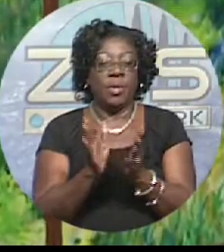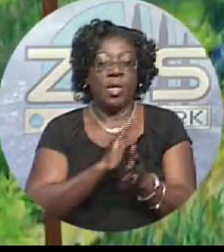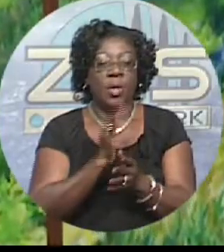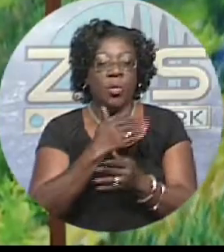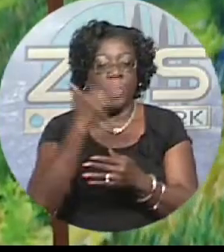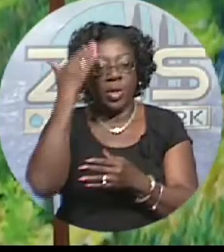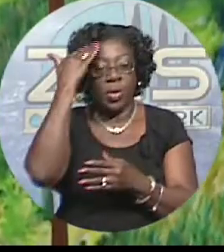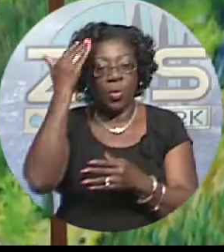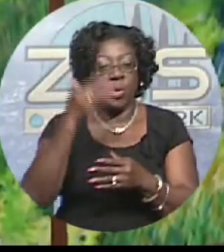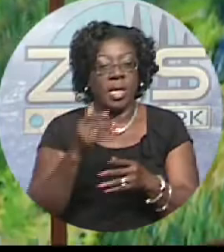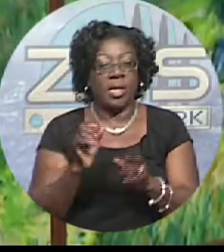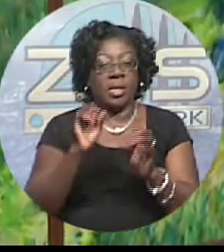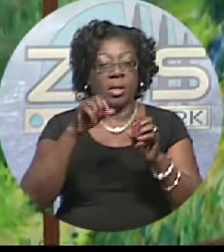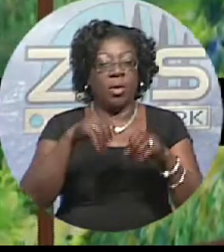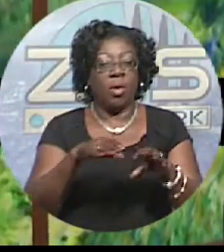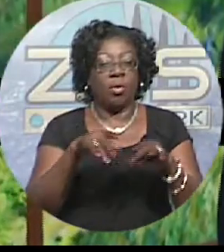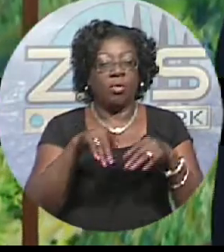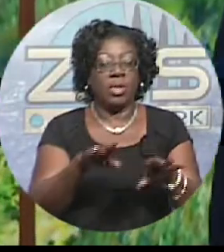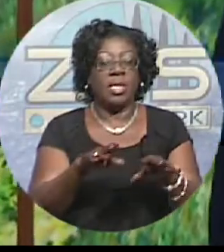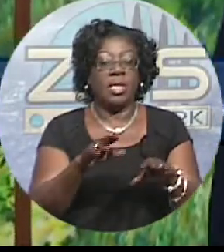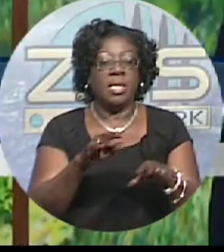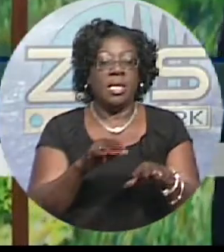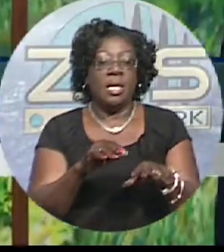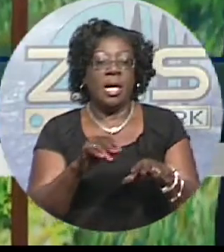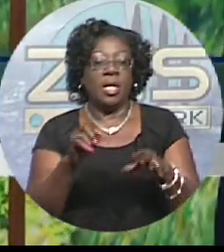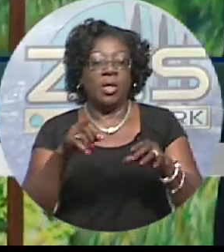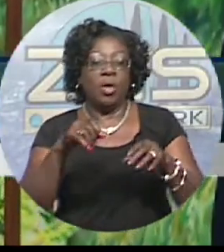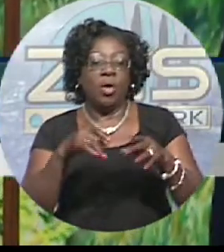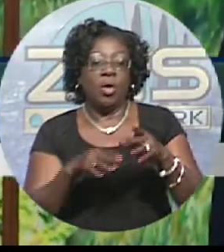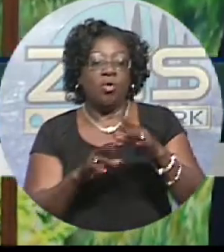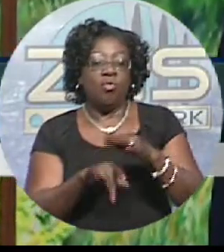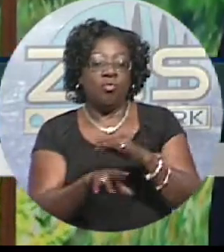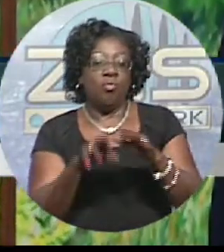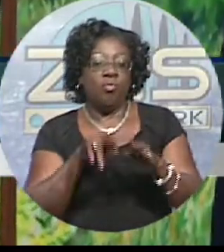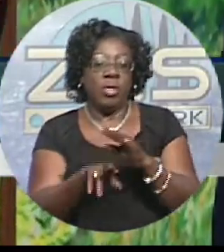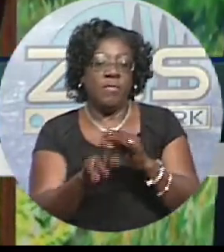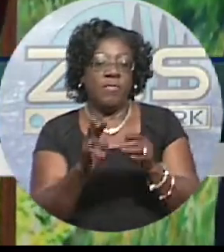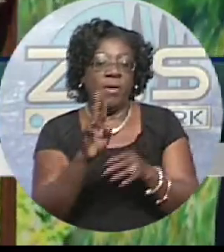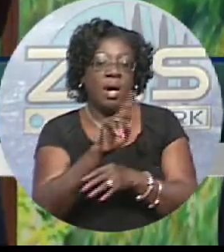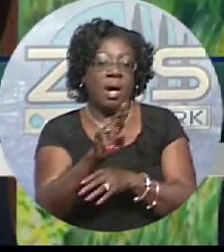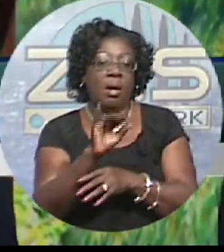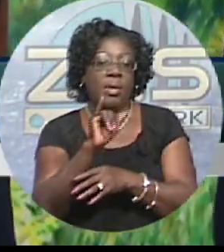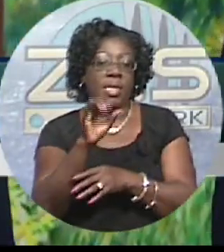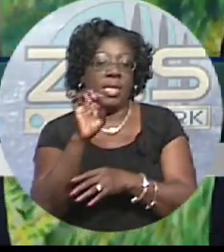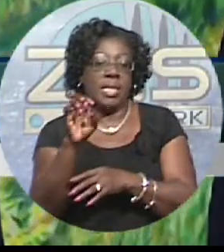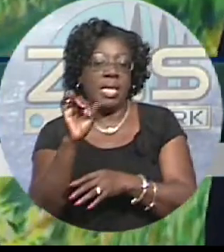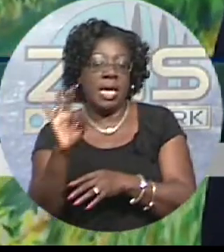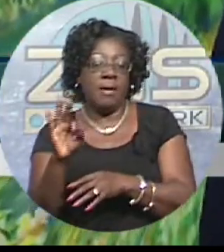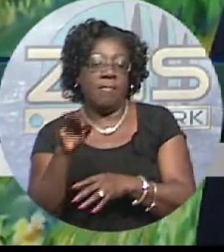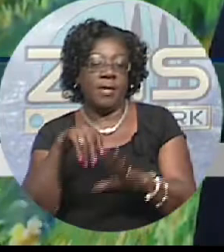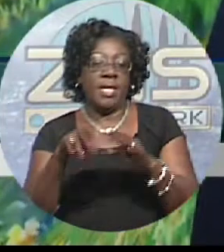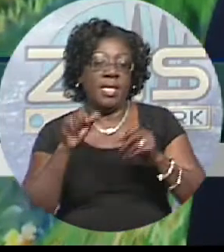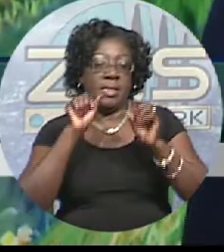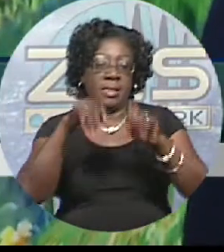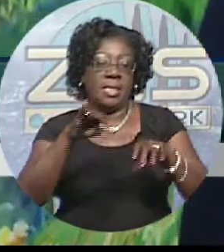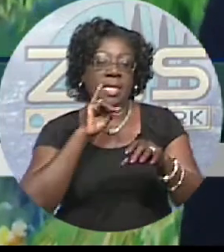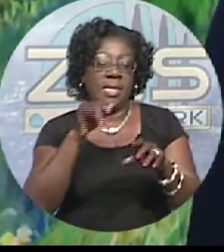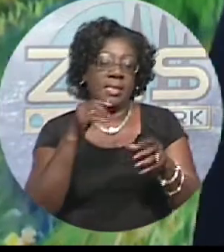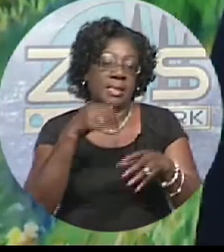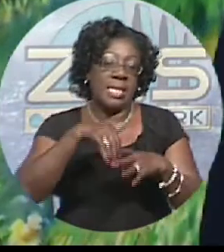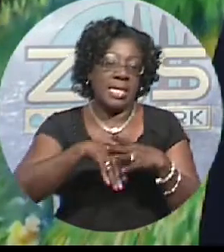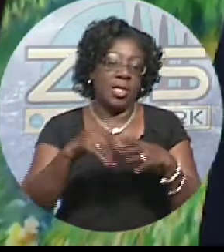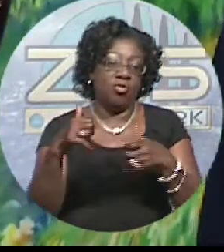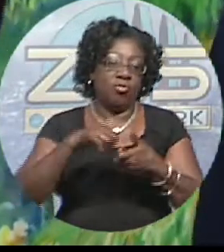that coral reefs are in trouble right now. They've undergone major degradation over the last 20 or 30 years from a number of natural